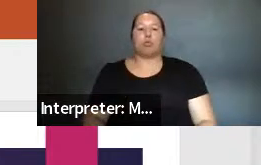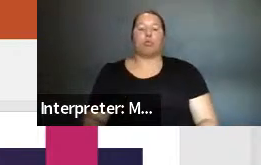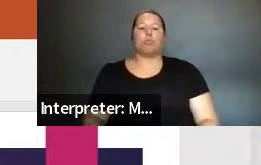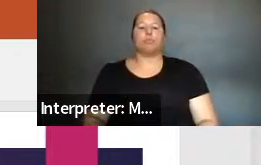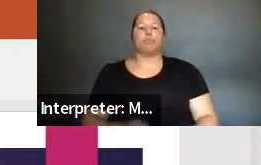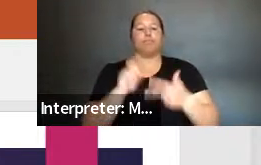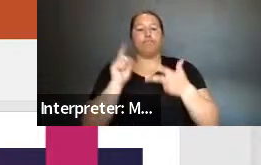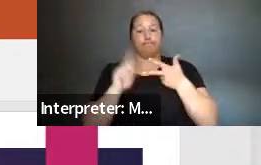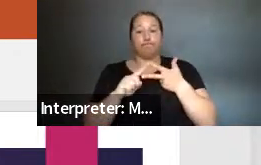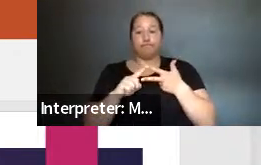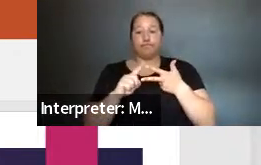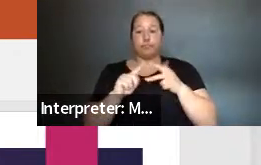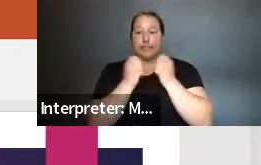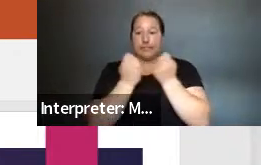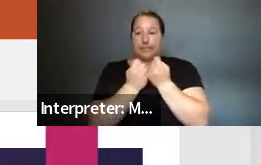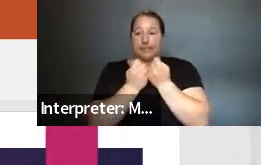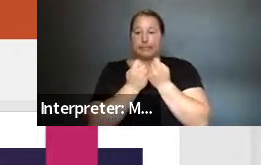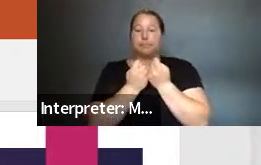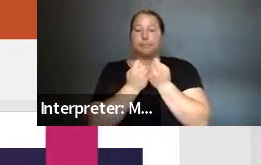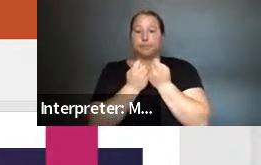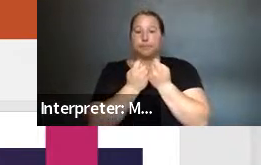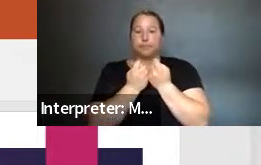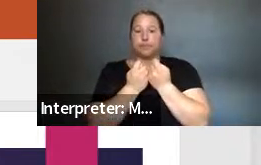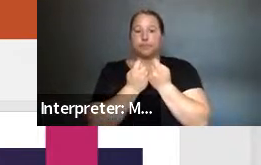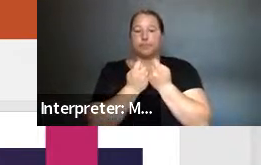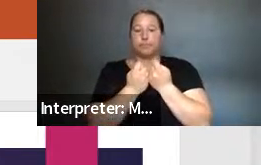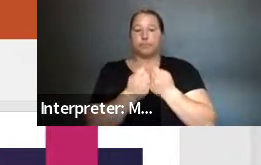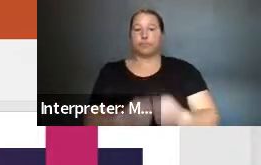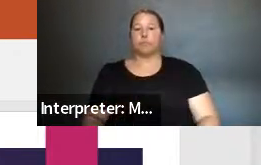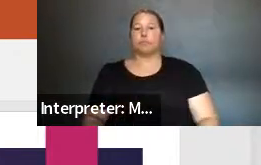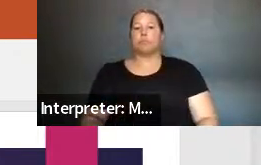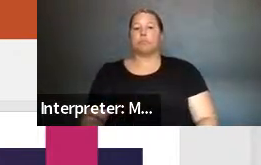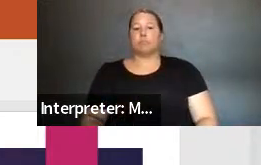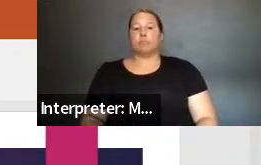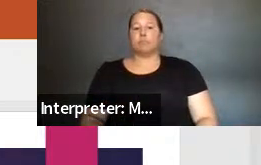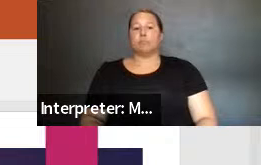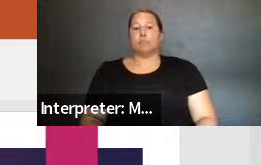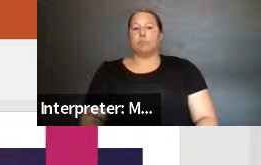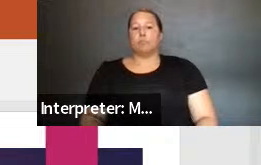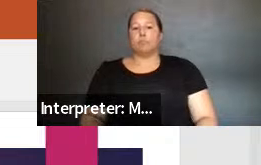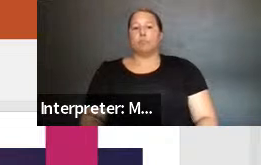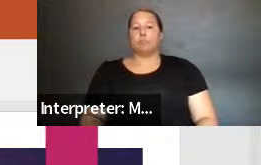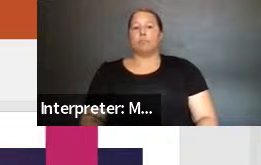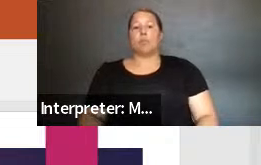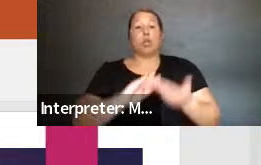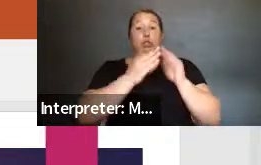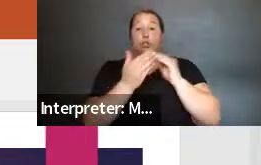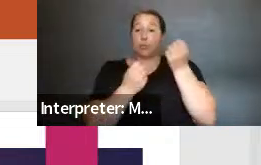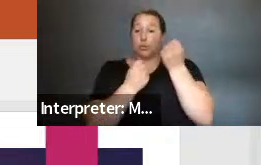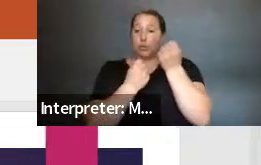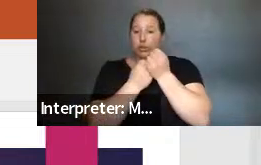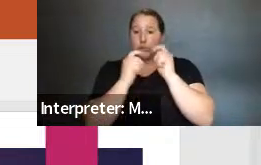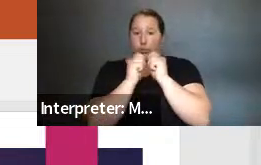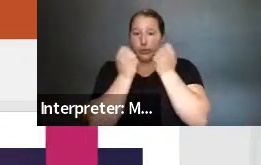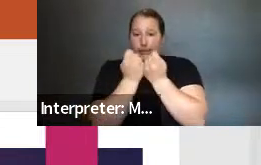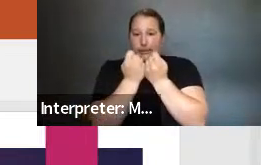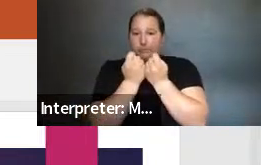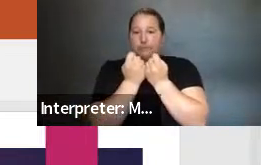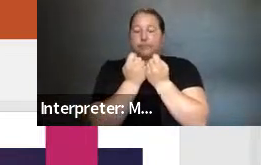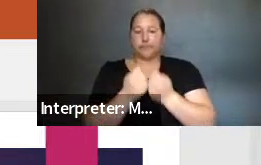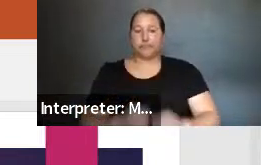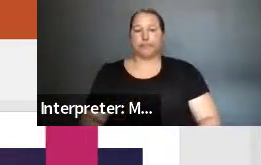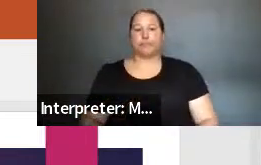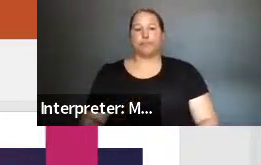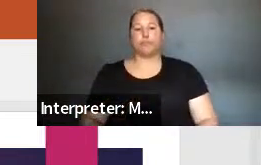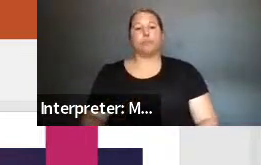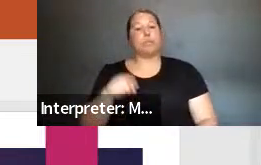The second team that falls under our Crisis Intervention Unit is Community Support Team. This